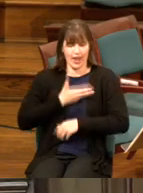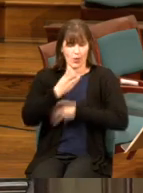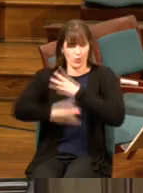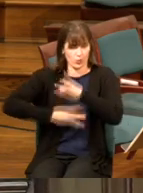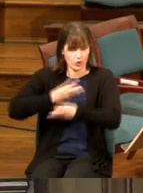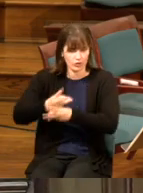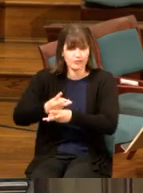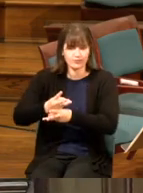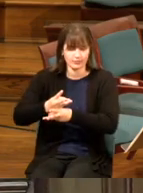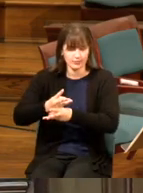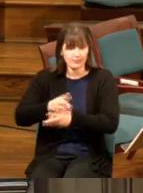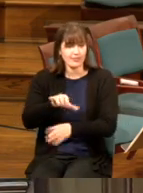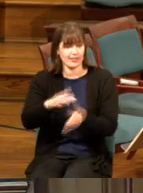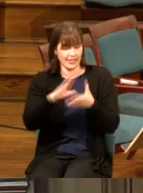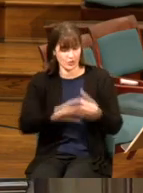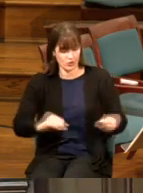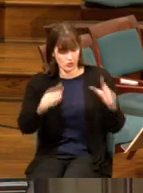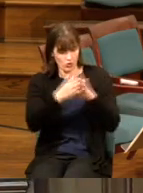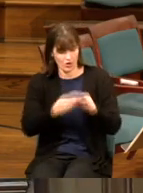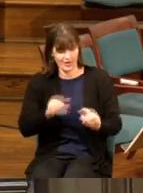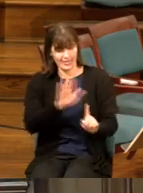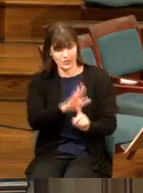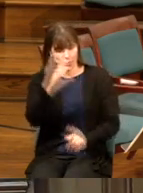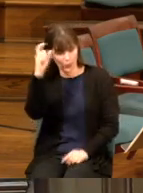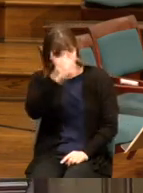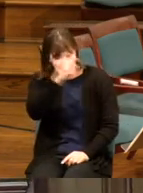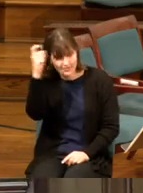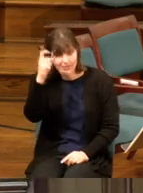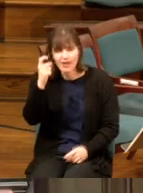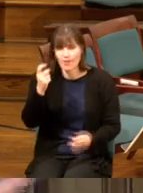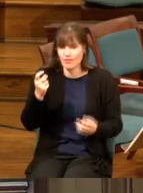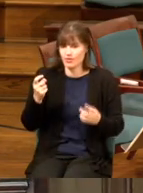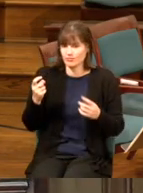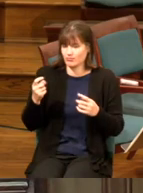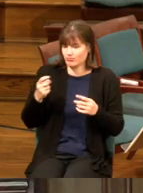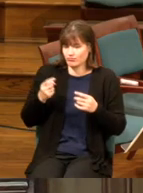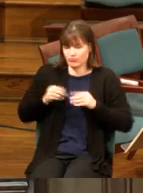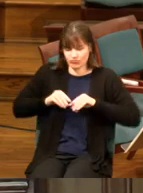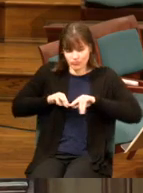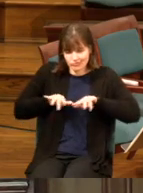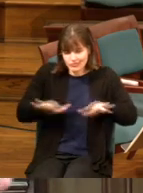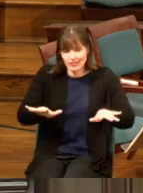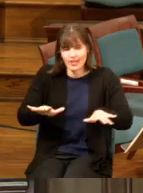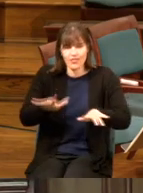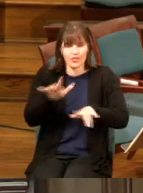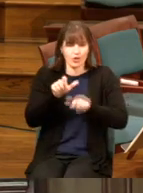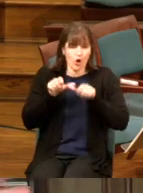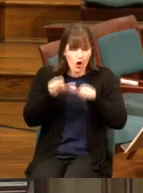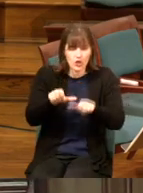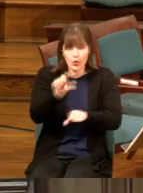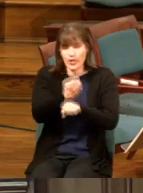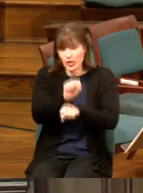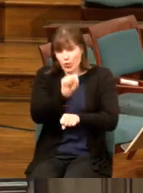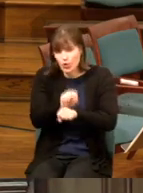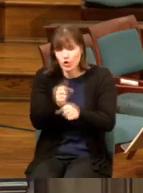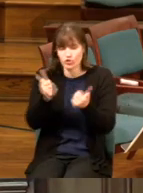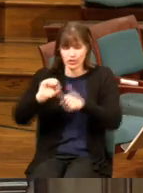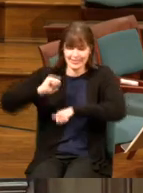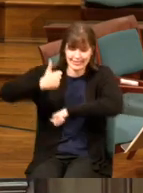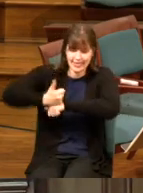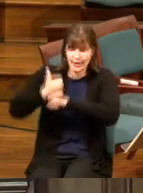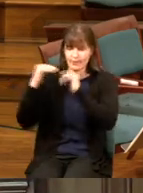of Proverbs flows through the ongoing work of establishing justice and equity